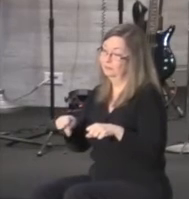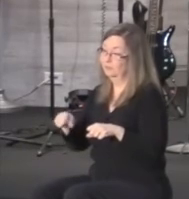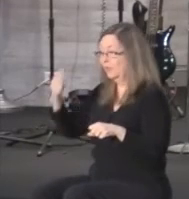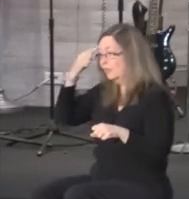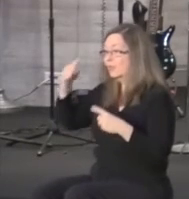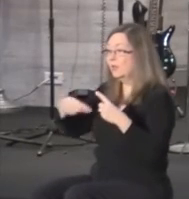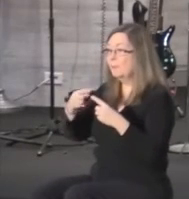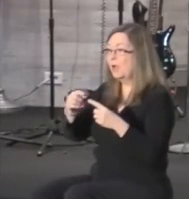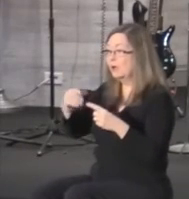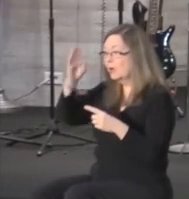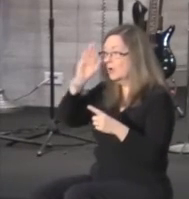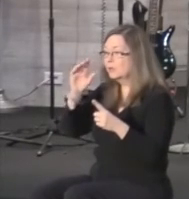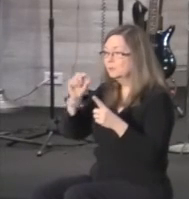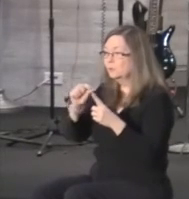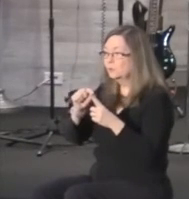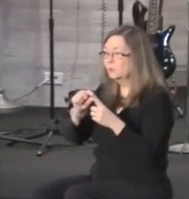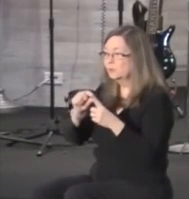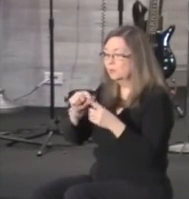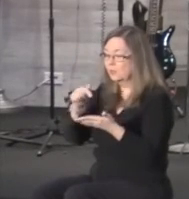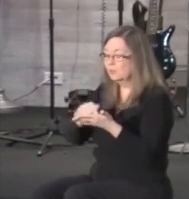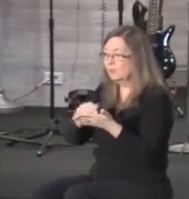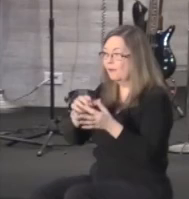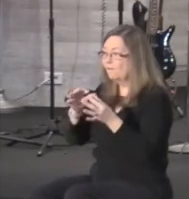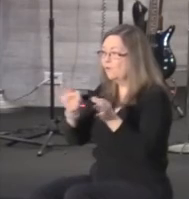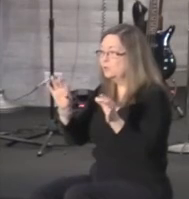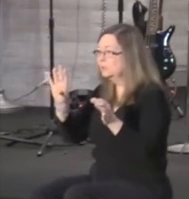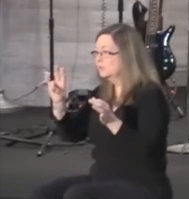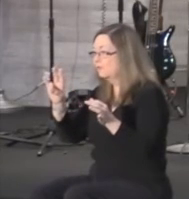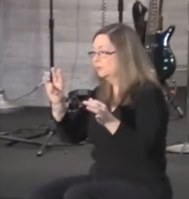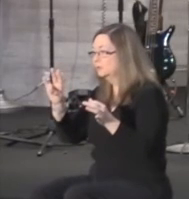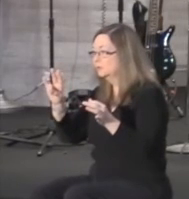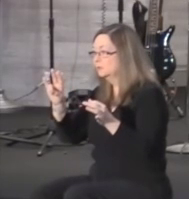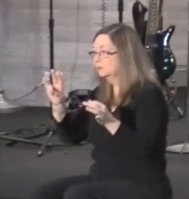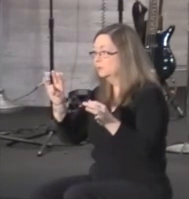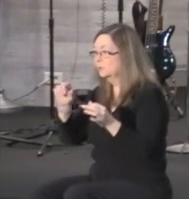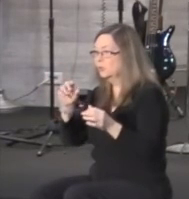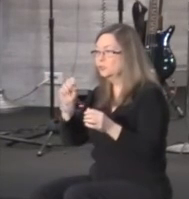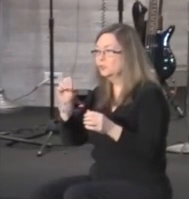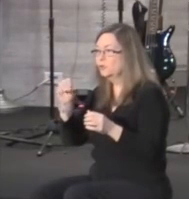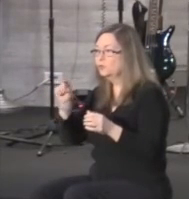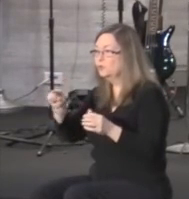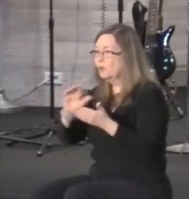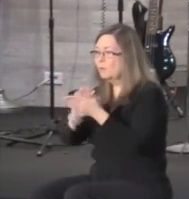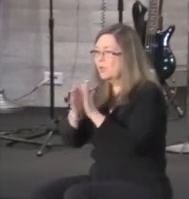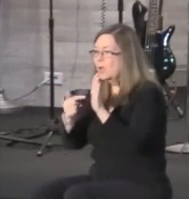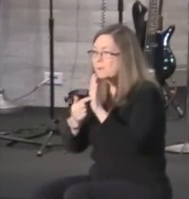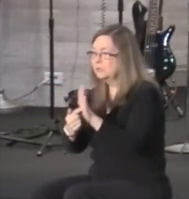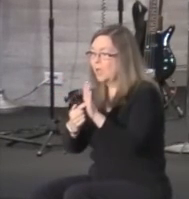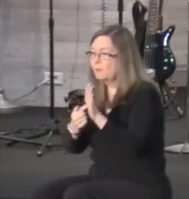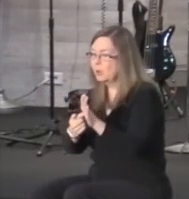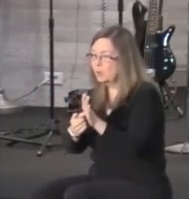Think about the word right there in verse 7. So that you became examples.